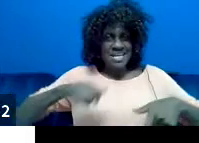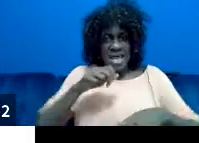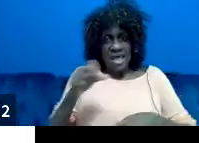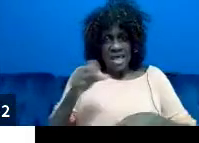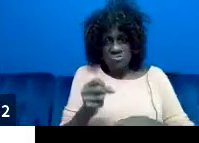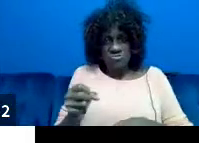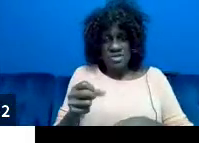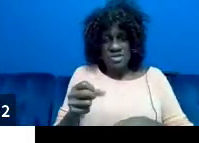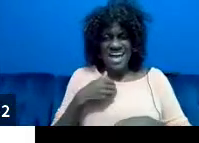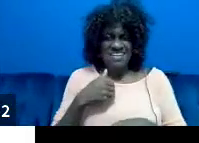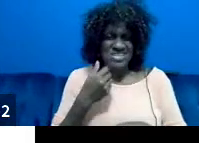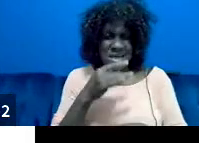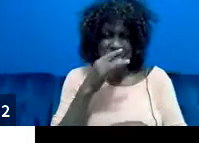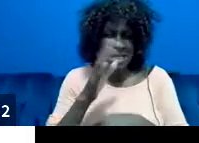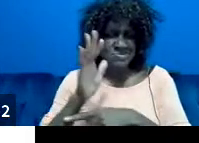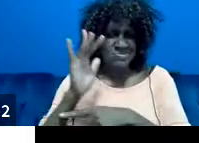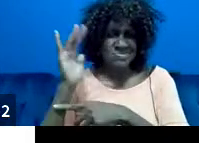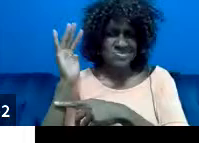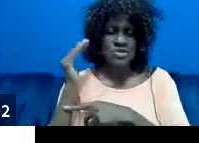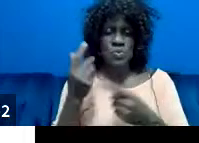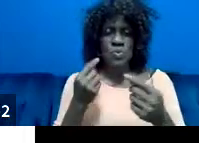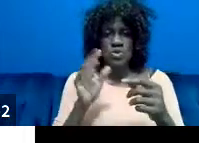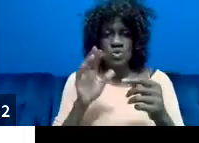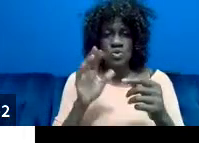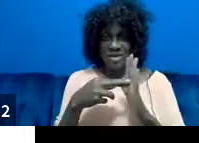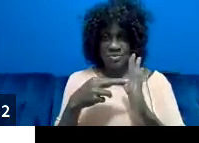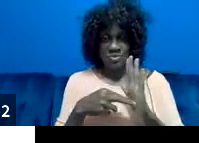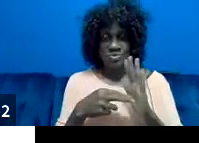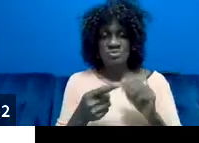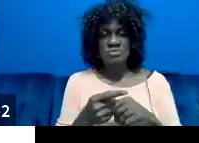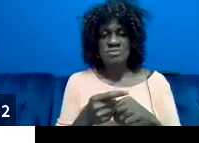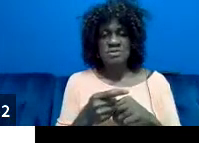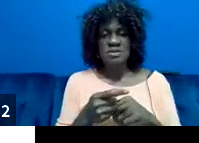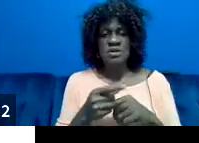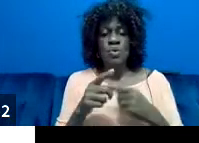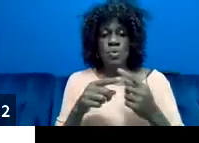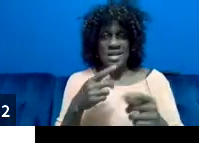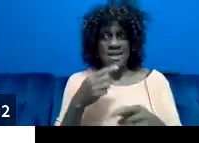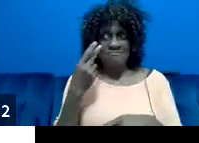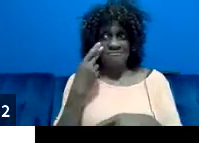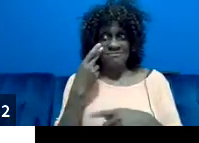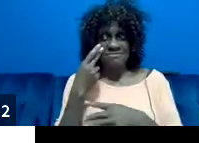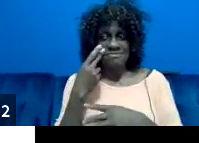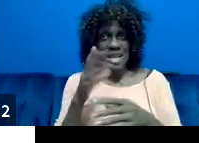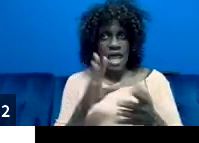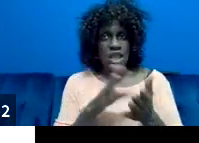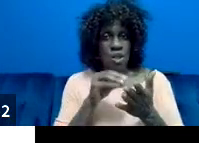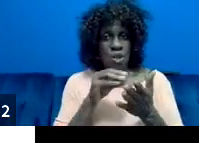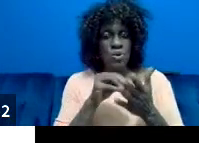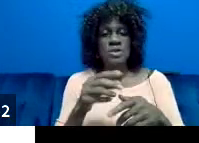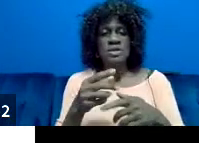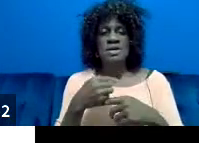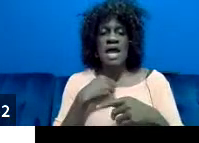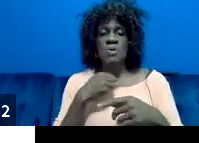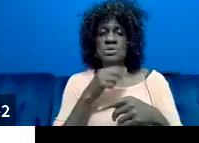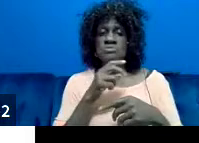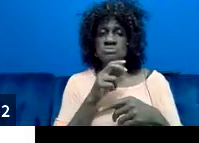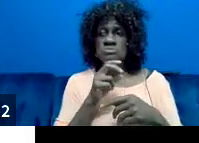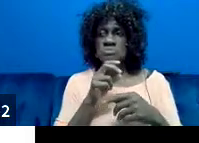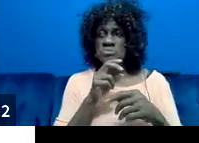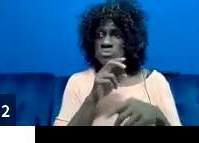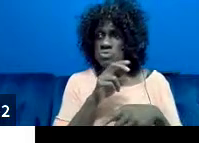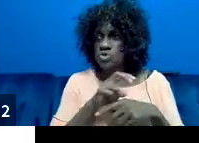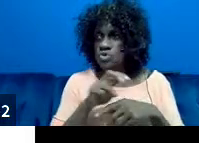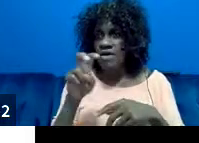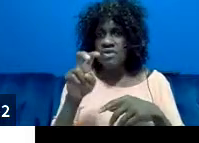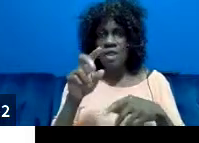kids. It was a long time ago, is when we were doing this rule. But what I found out very early on was I'd travel a long